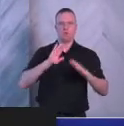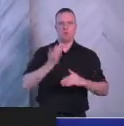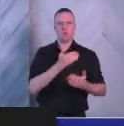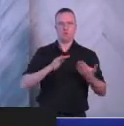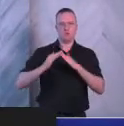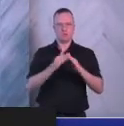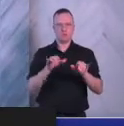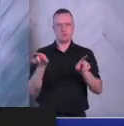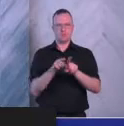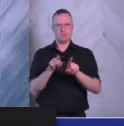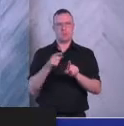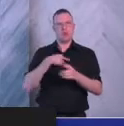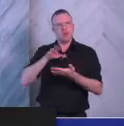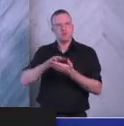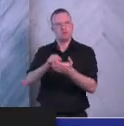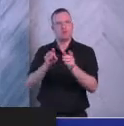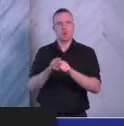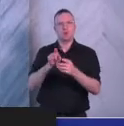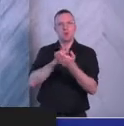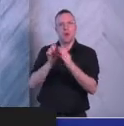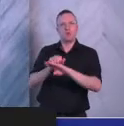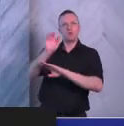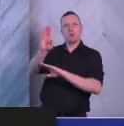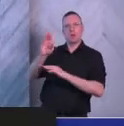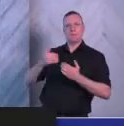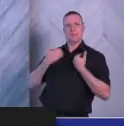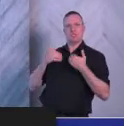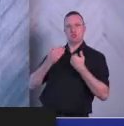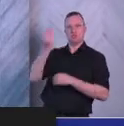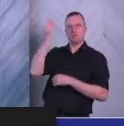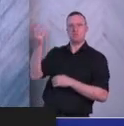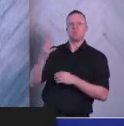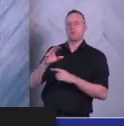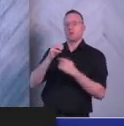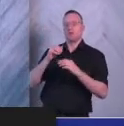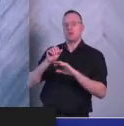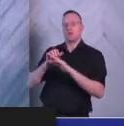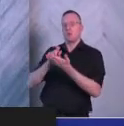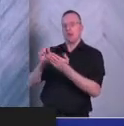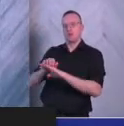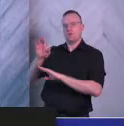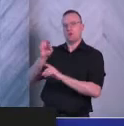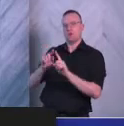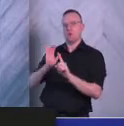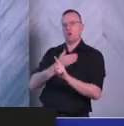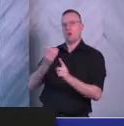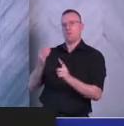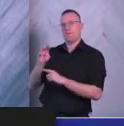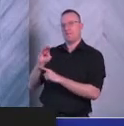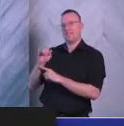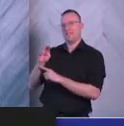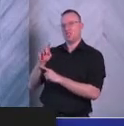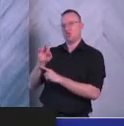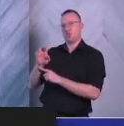opportunity personally to learn about it, but more importantly, to write to our minister and indicate what I had learned from members of my community. More